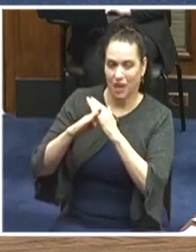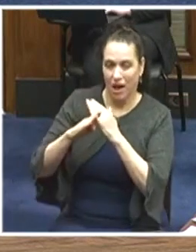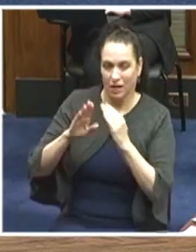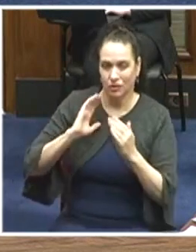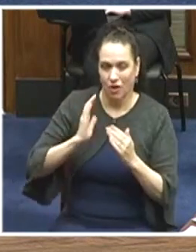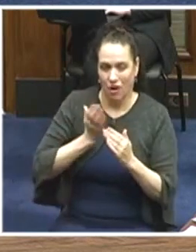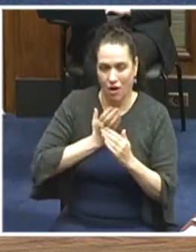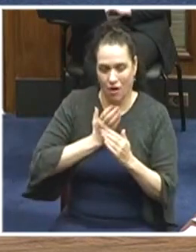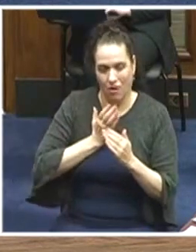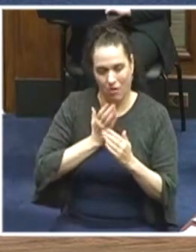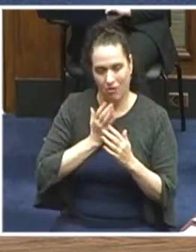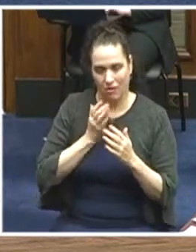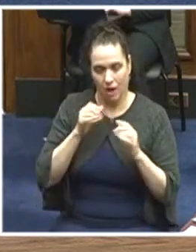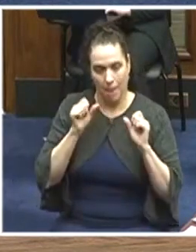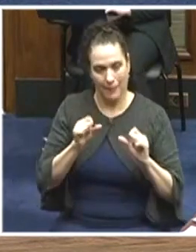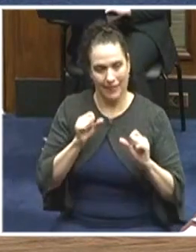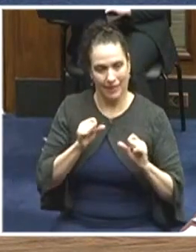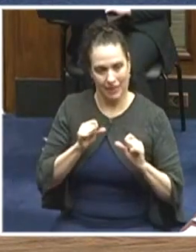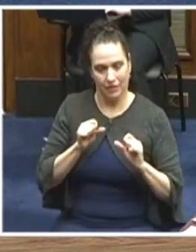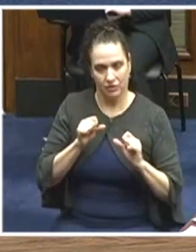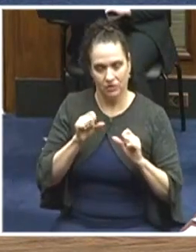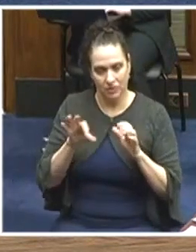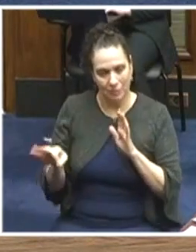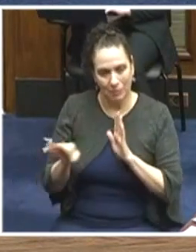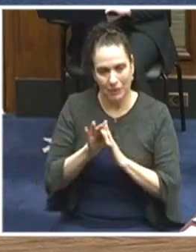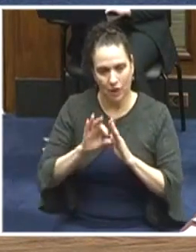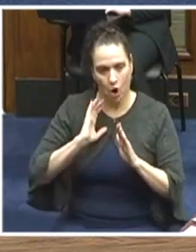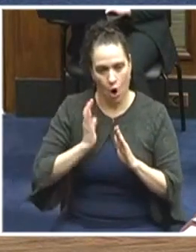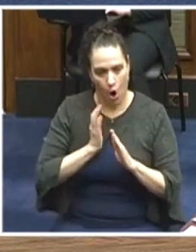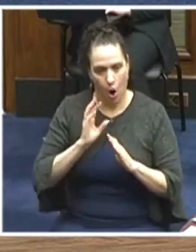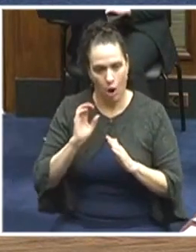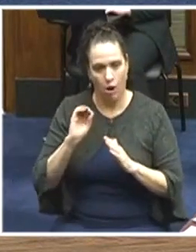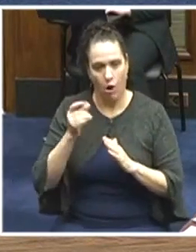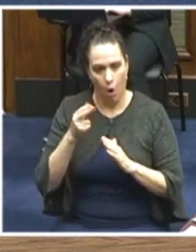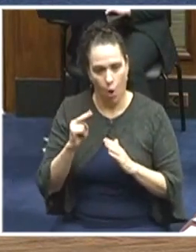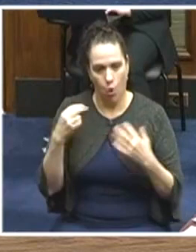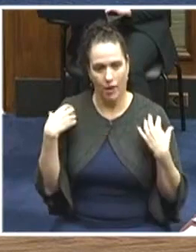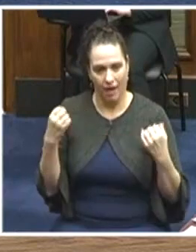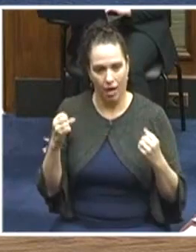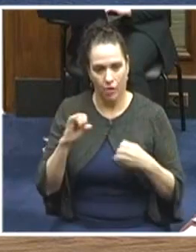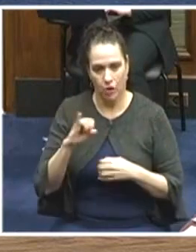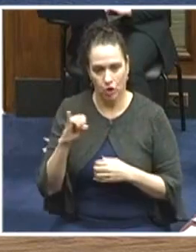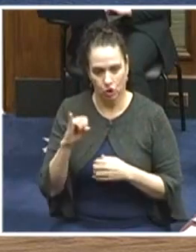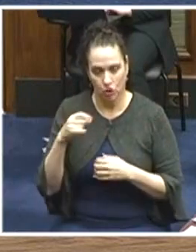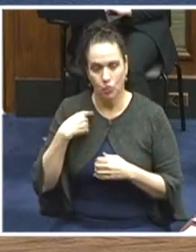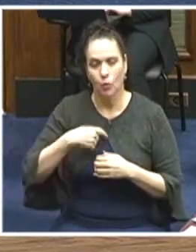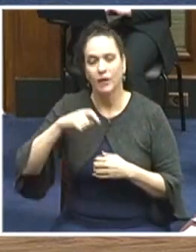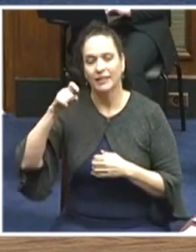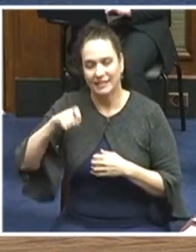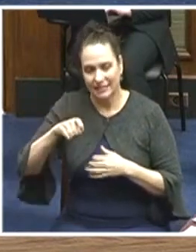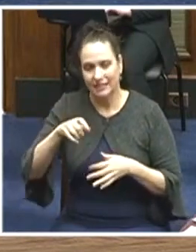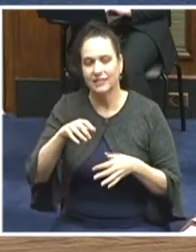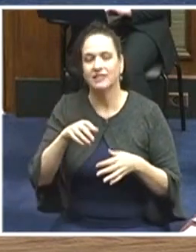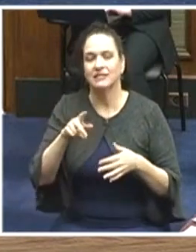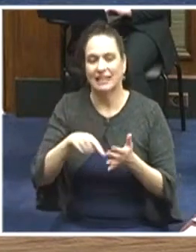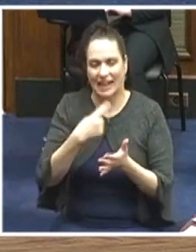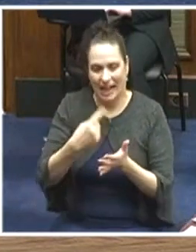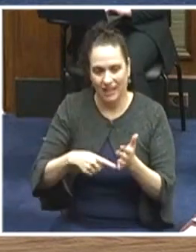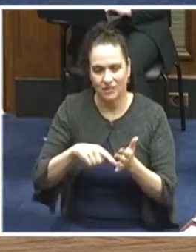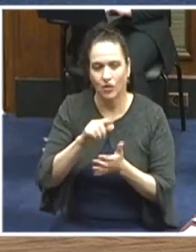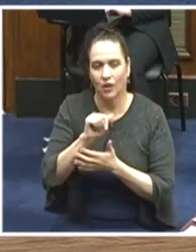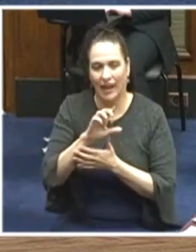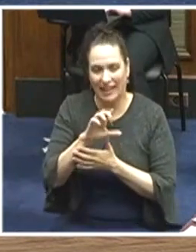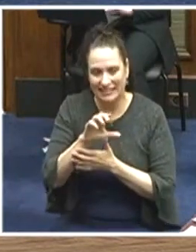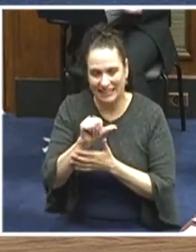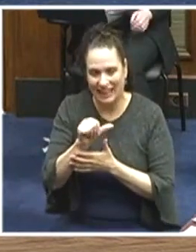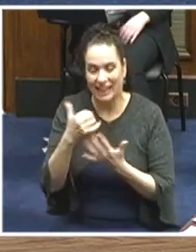medical care. And we do that by a repeal of the ACA and placing back into the hands of Americans real,